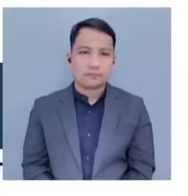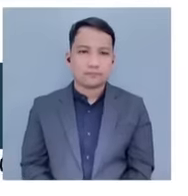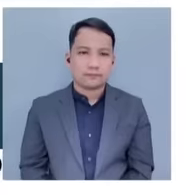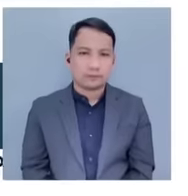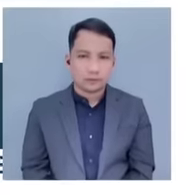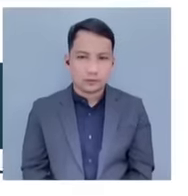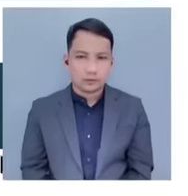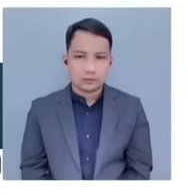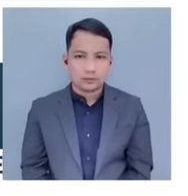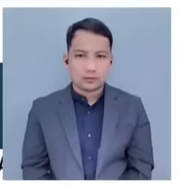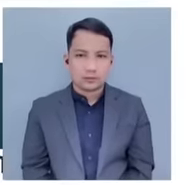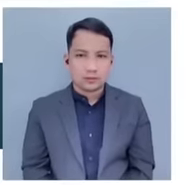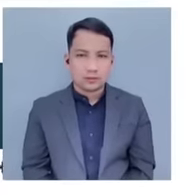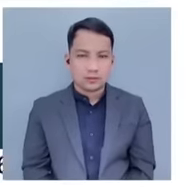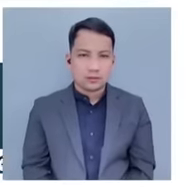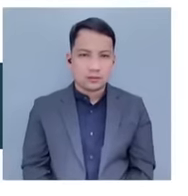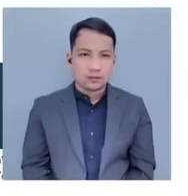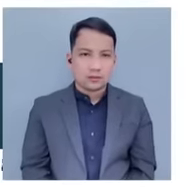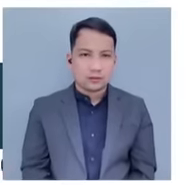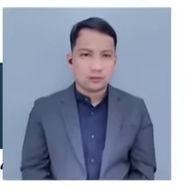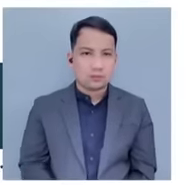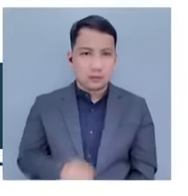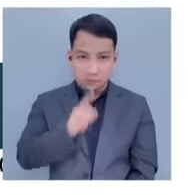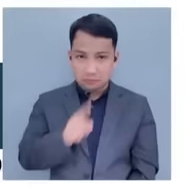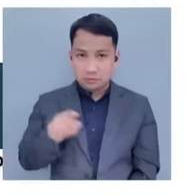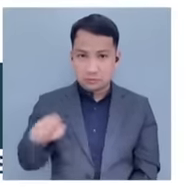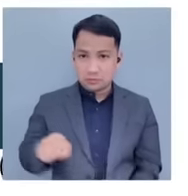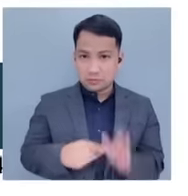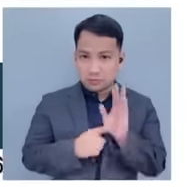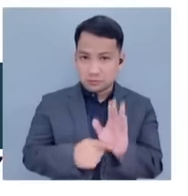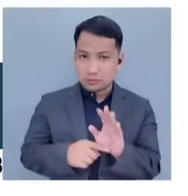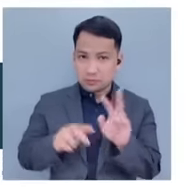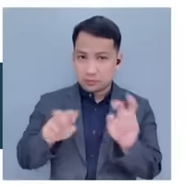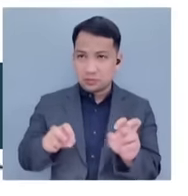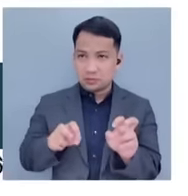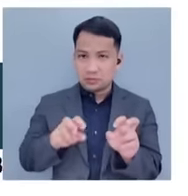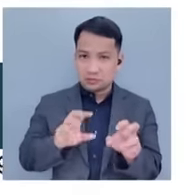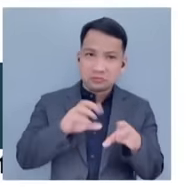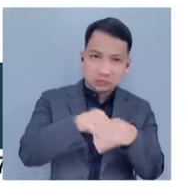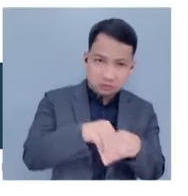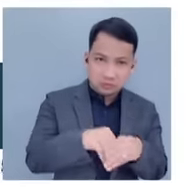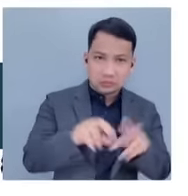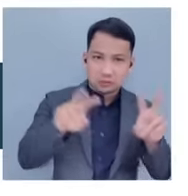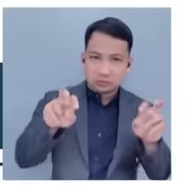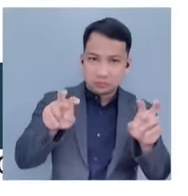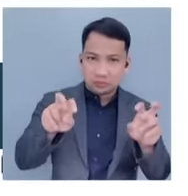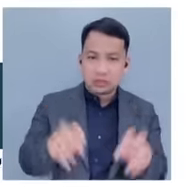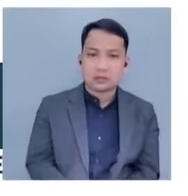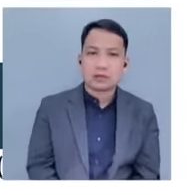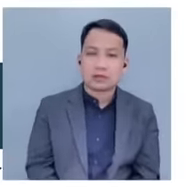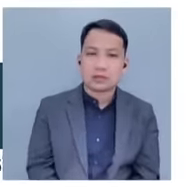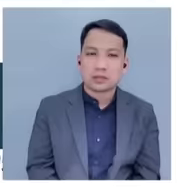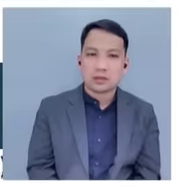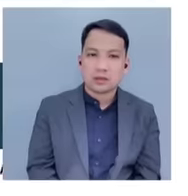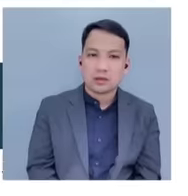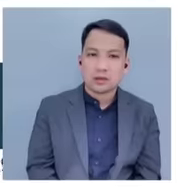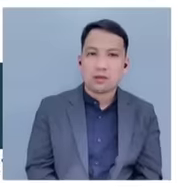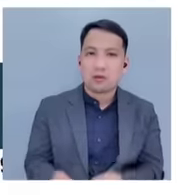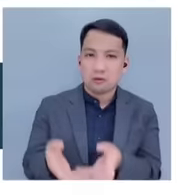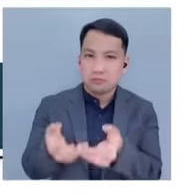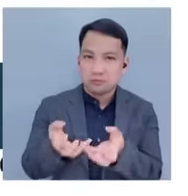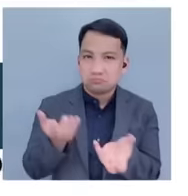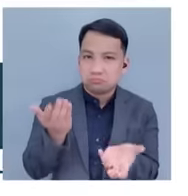that they're just riding into the issue, and they were also